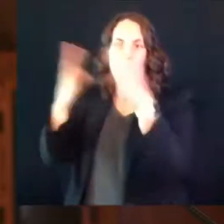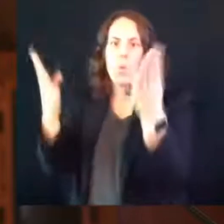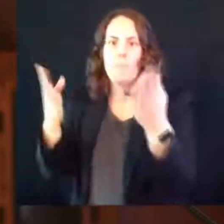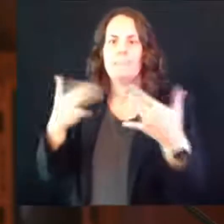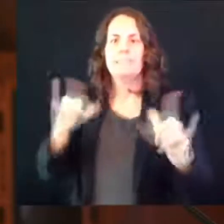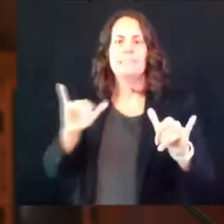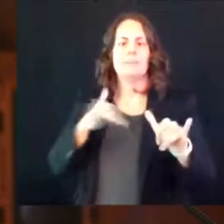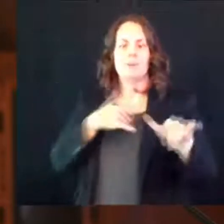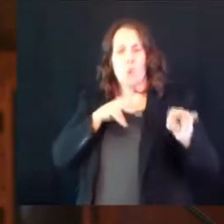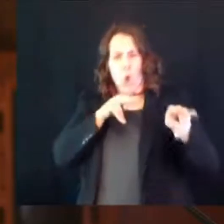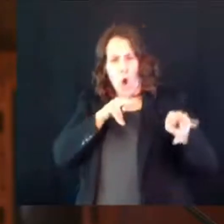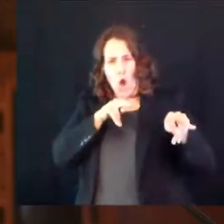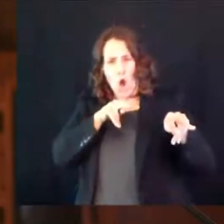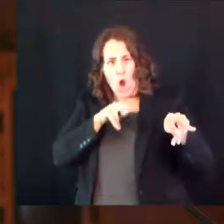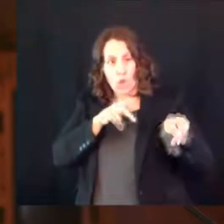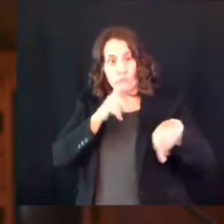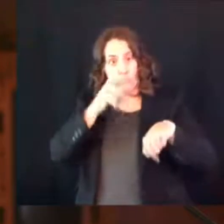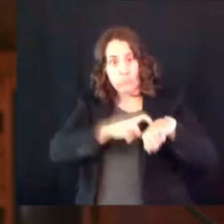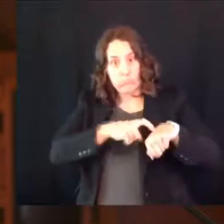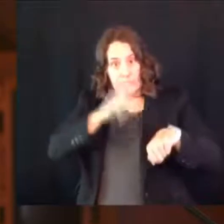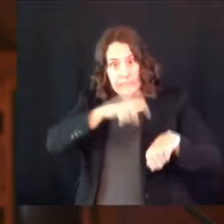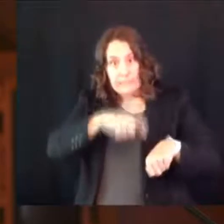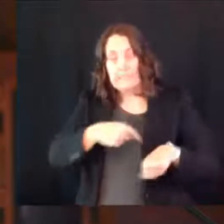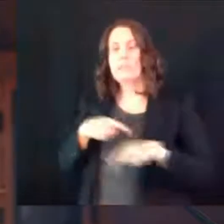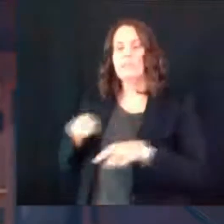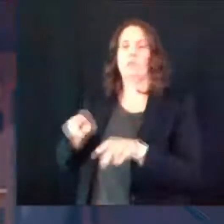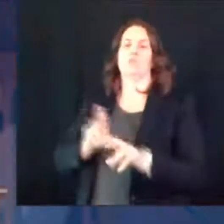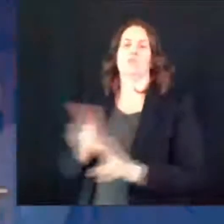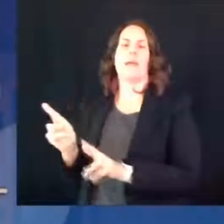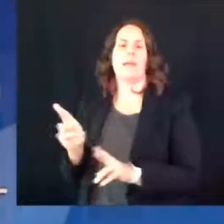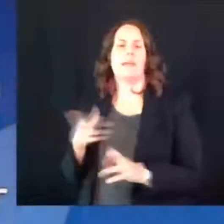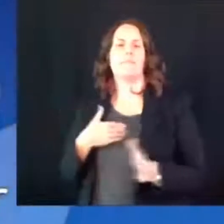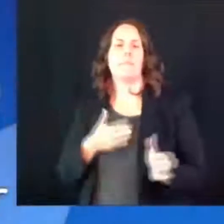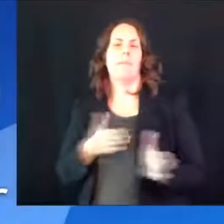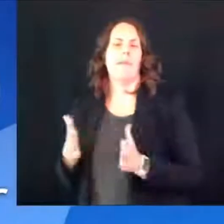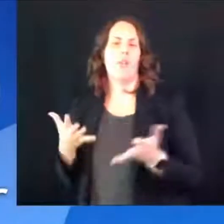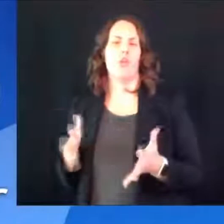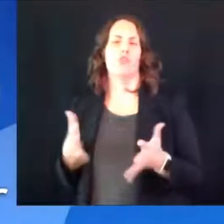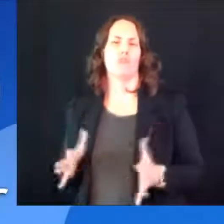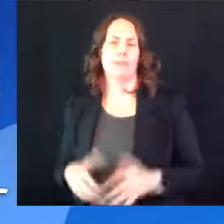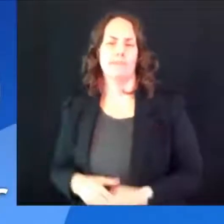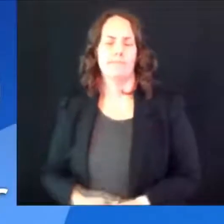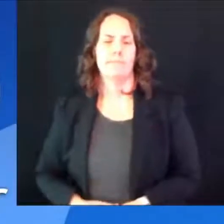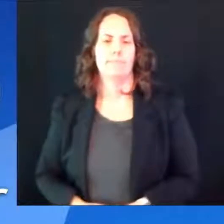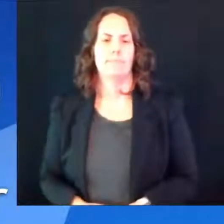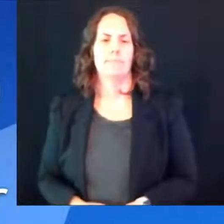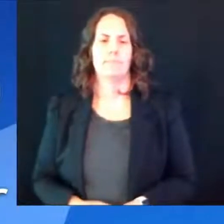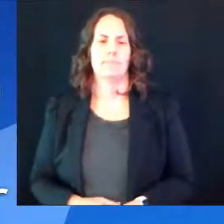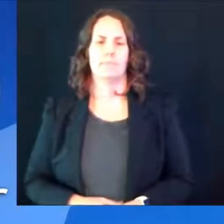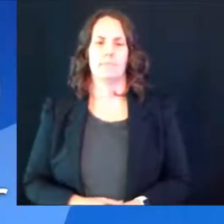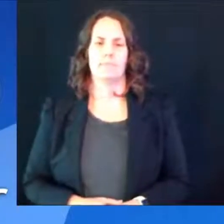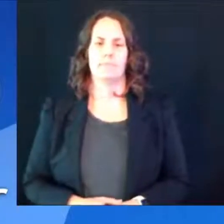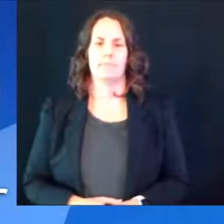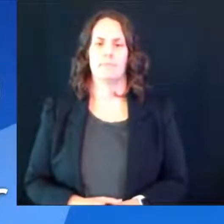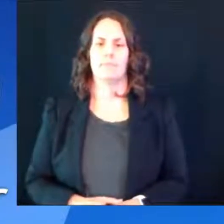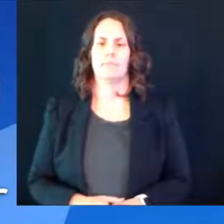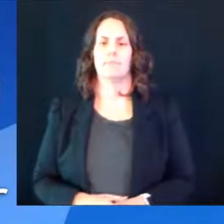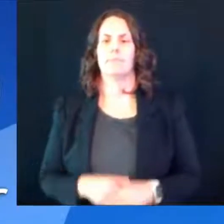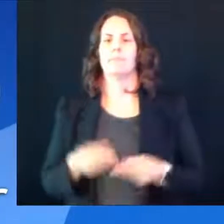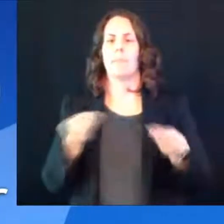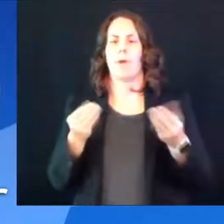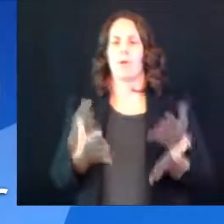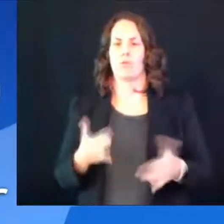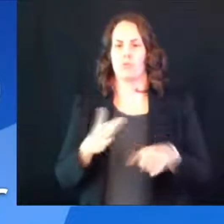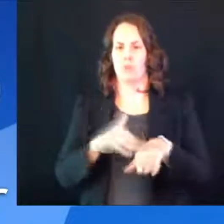people who need care in their hospitals. Thank you. And the next question, Victor Jacobo, CBS 58 in